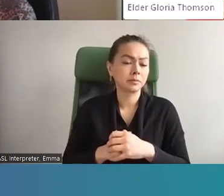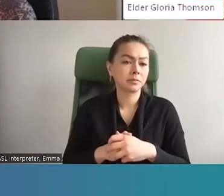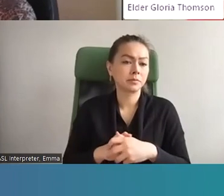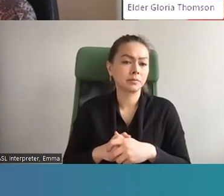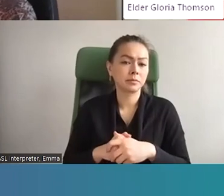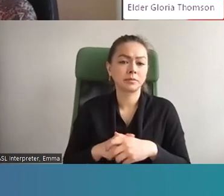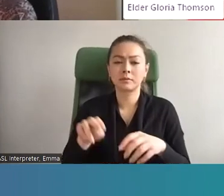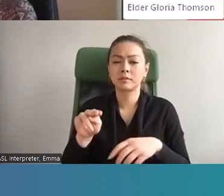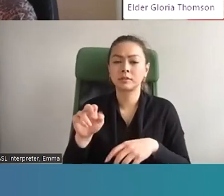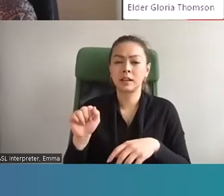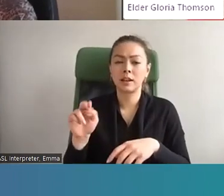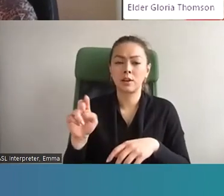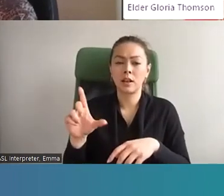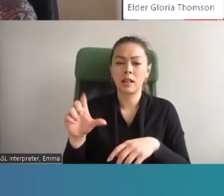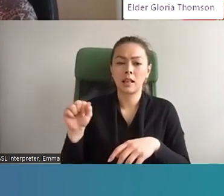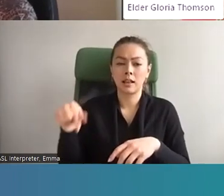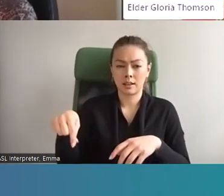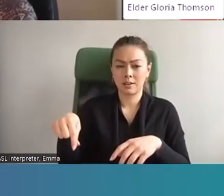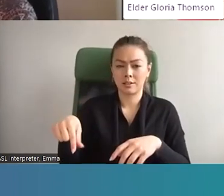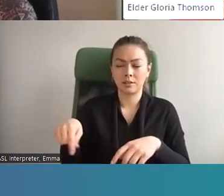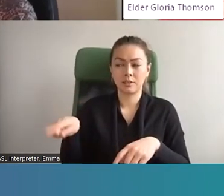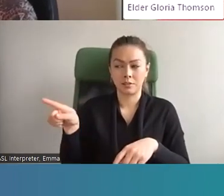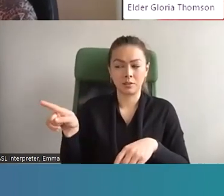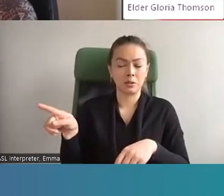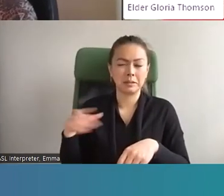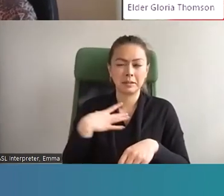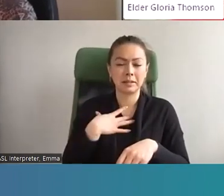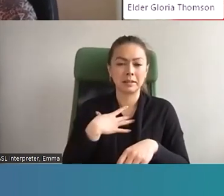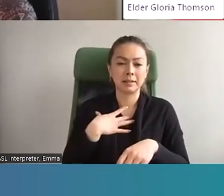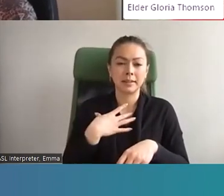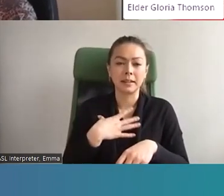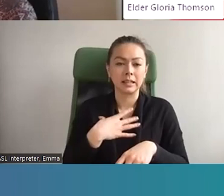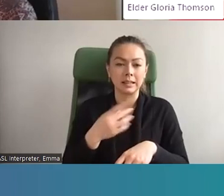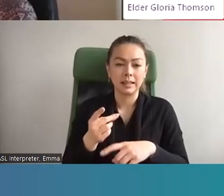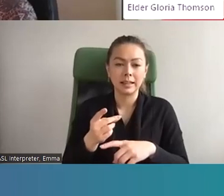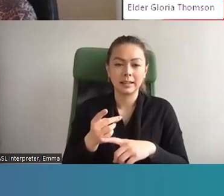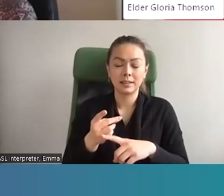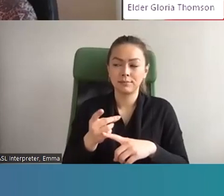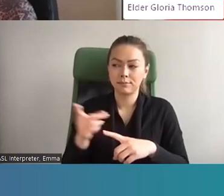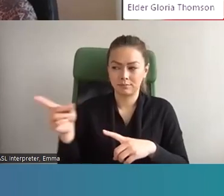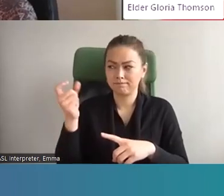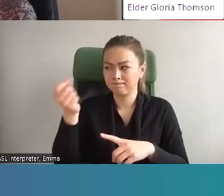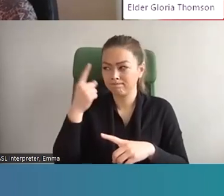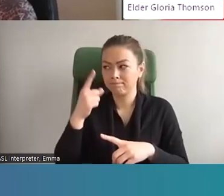Naulaq would appreciate not being in your clan, not